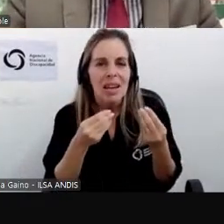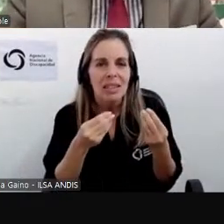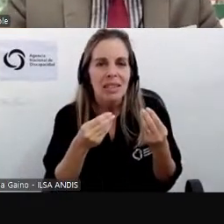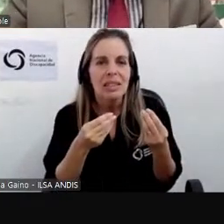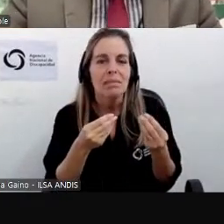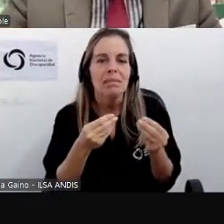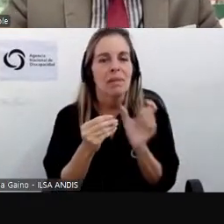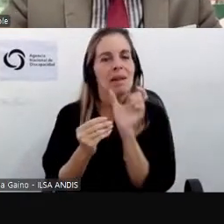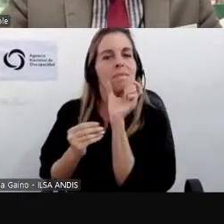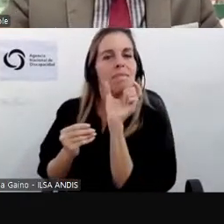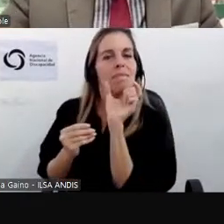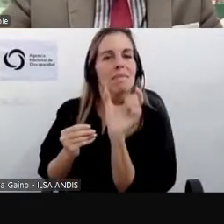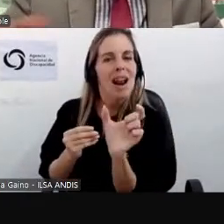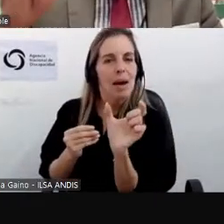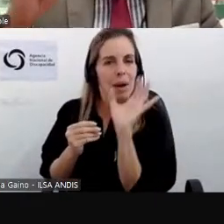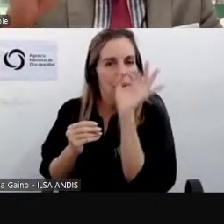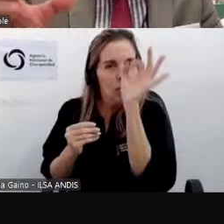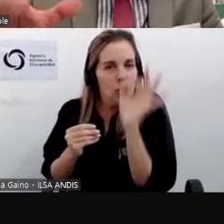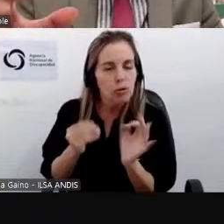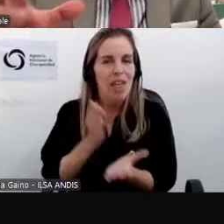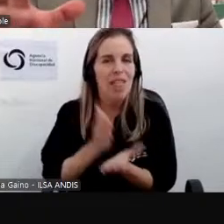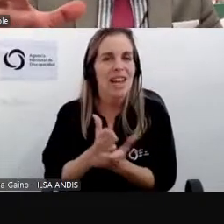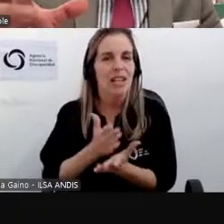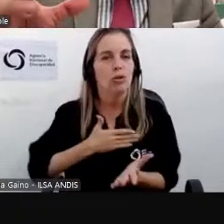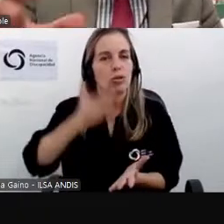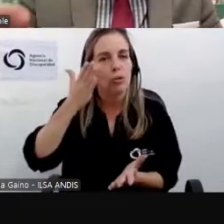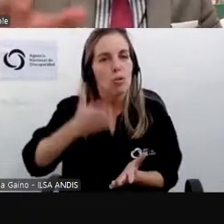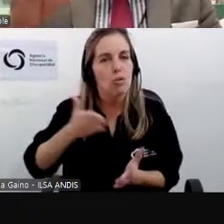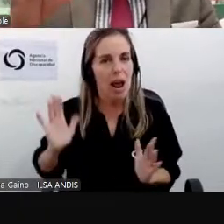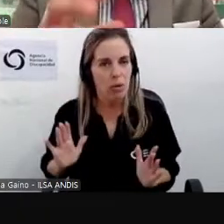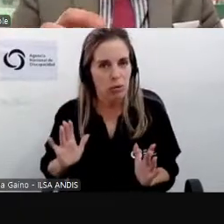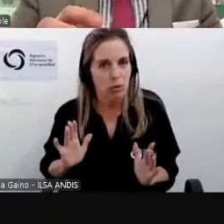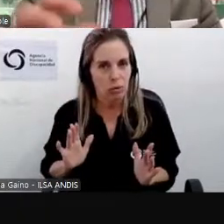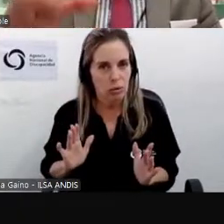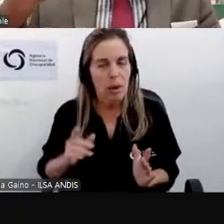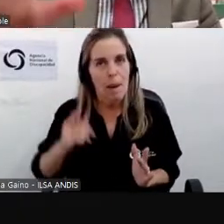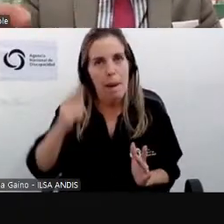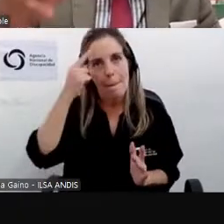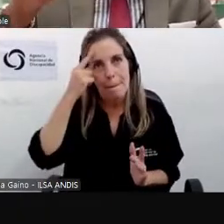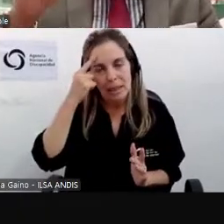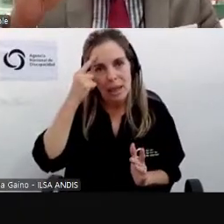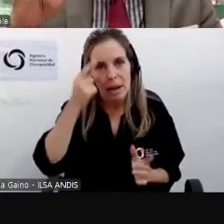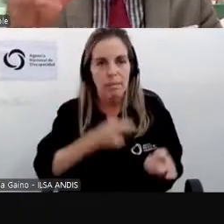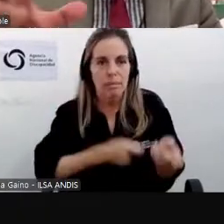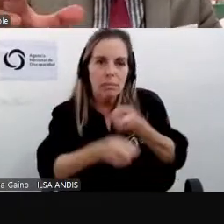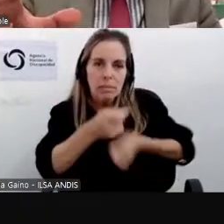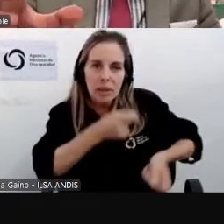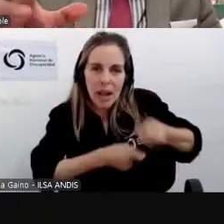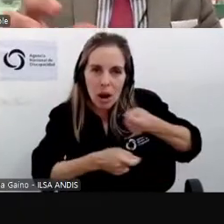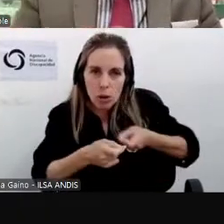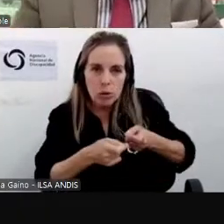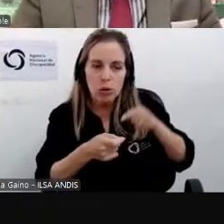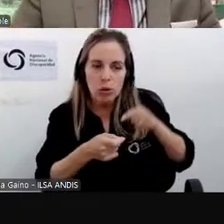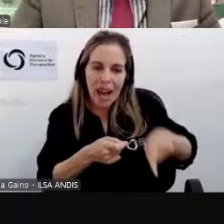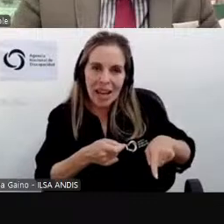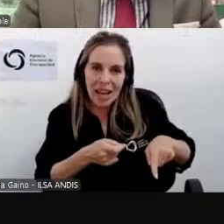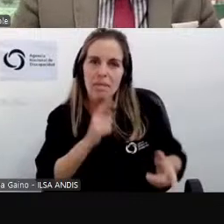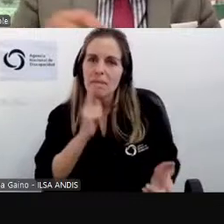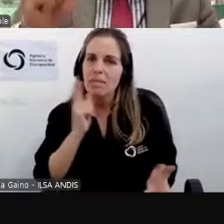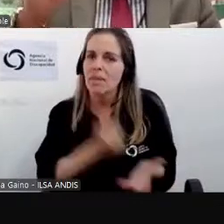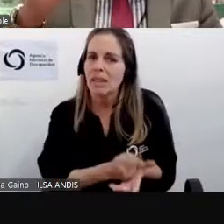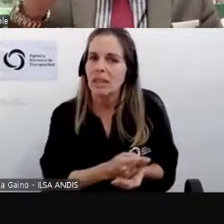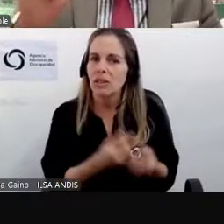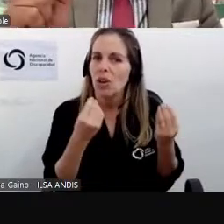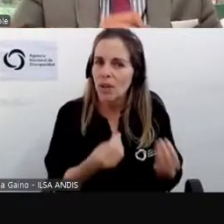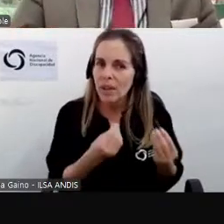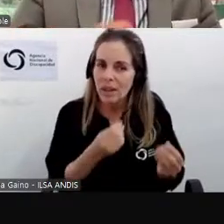the spirit behind due diligence in human rights, that is to put at the heart